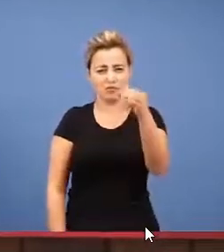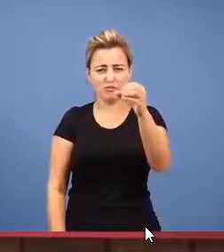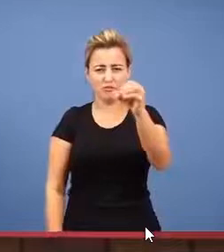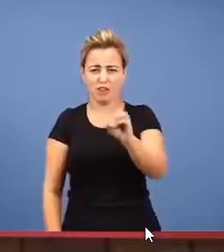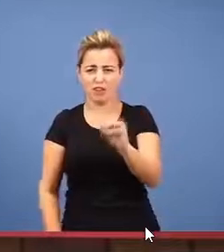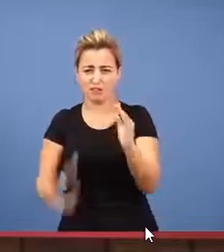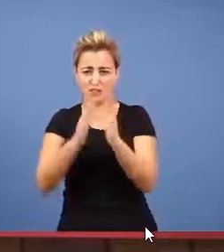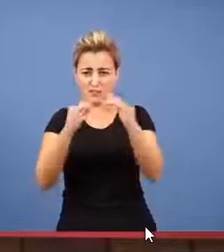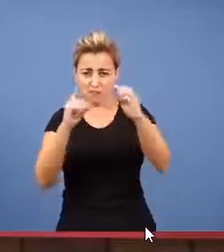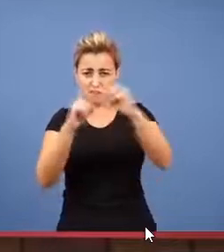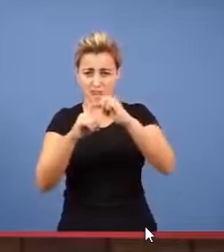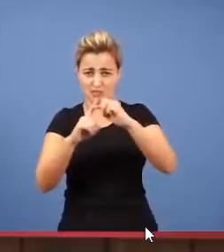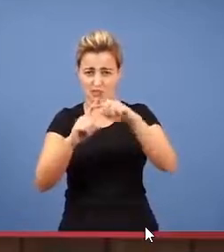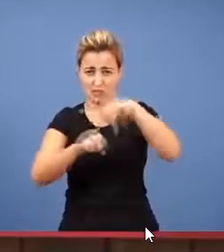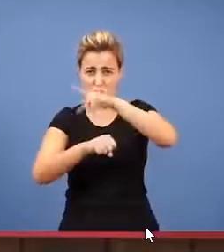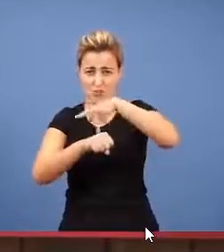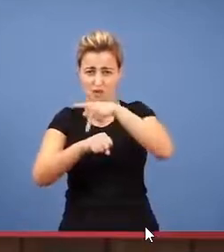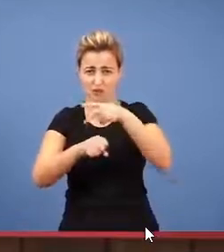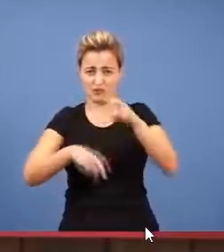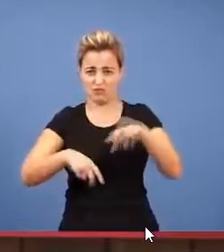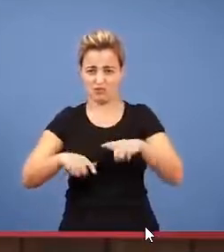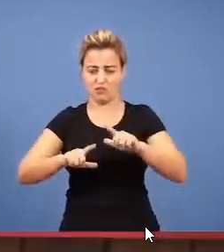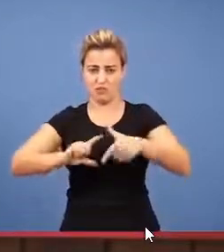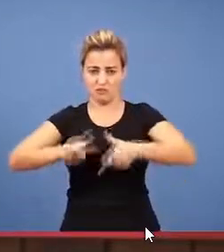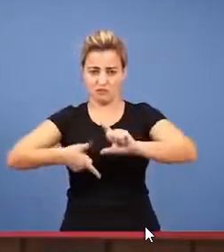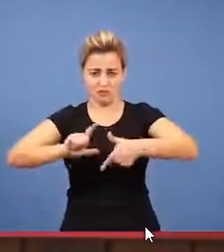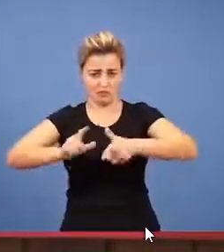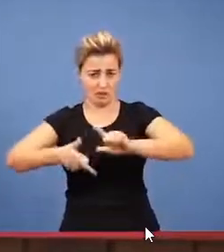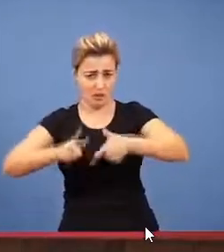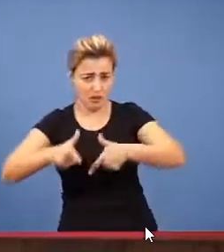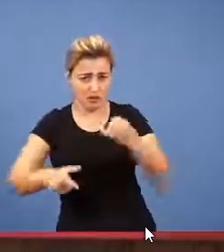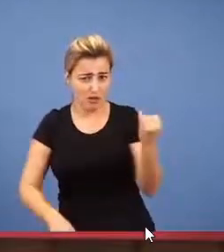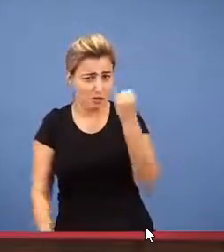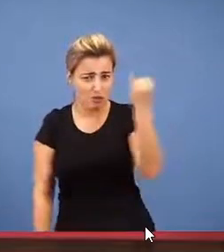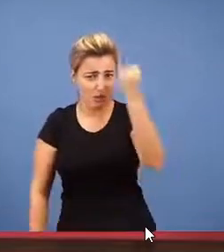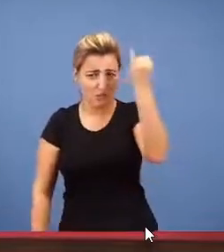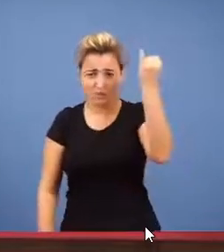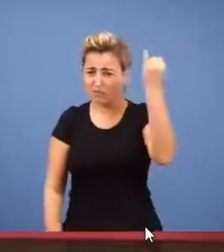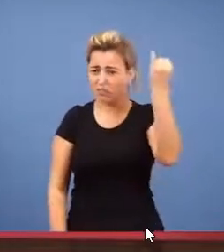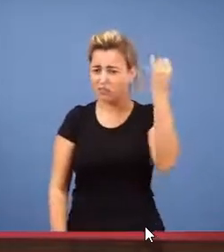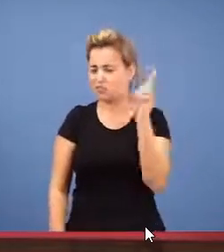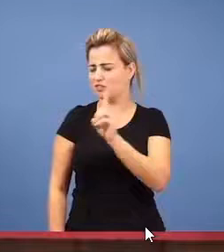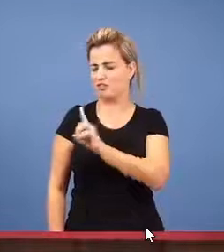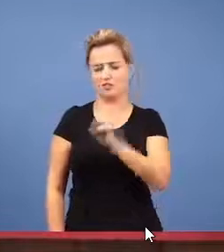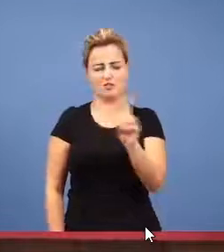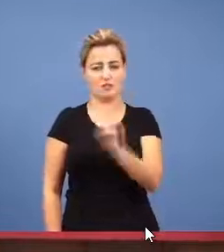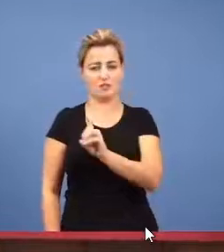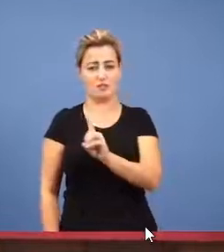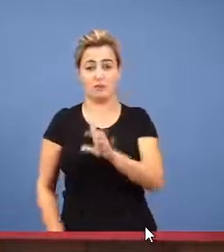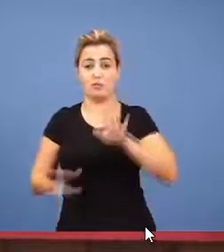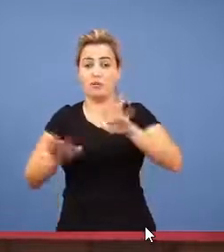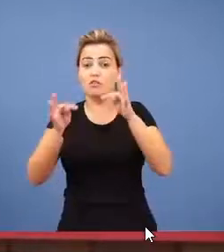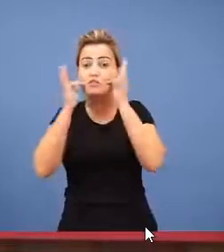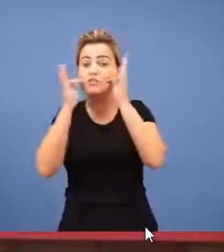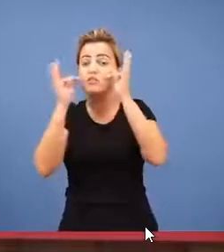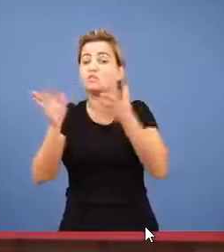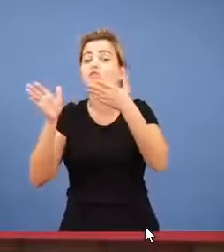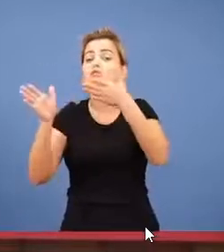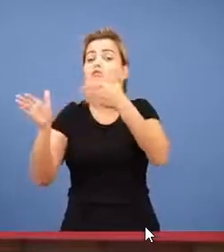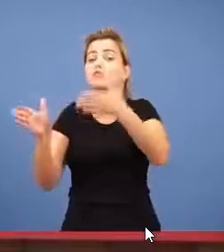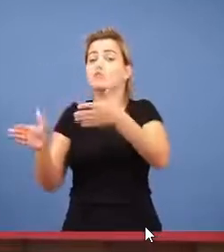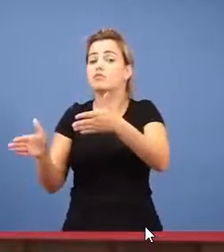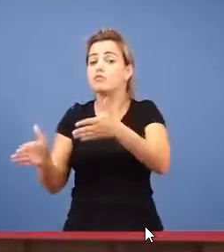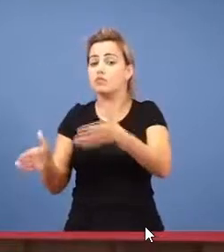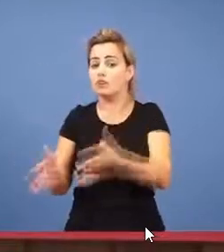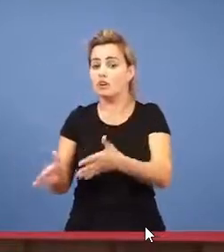churches in Israel. Nobody has it. How many here went to Israel to evangelize there? You can raise your hand.